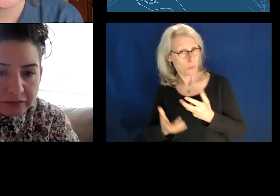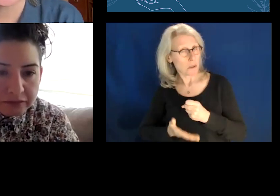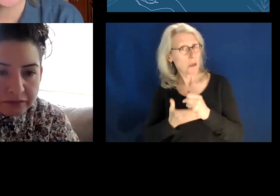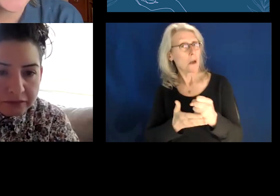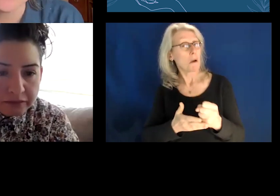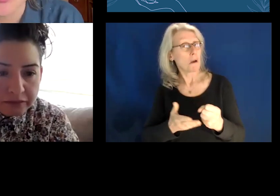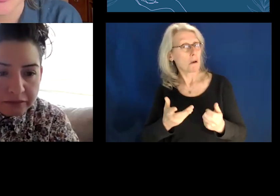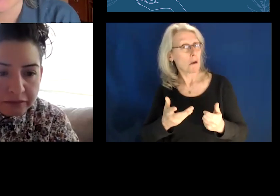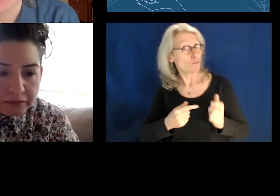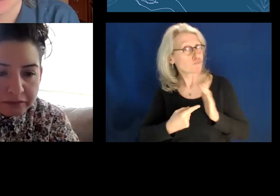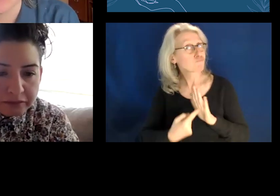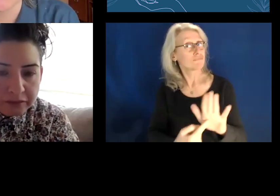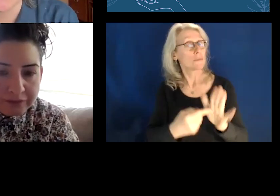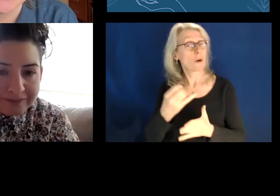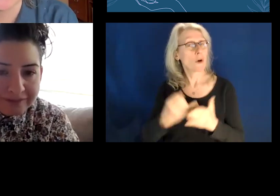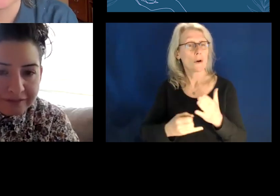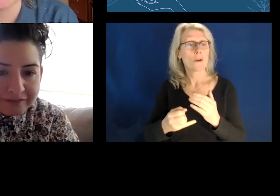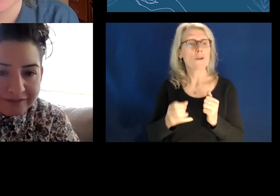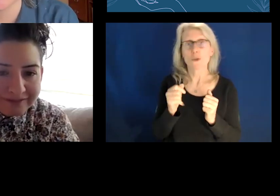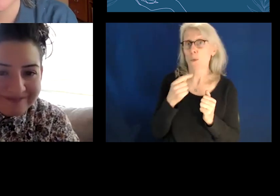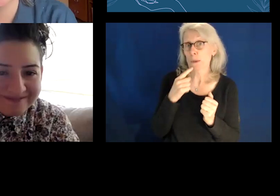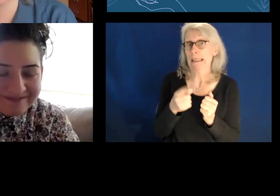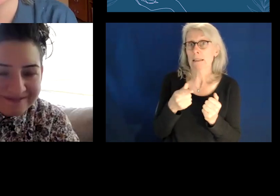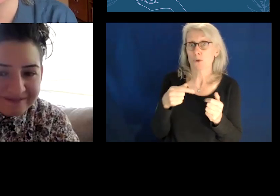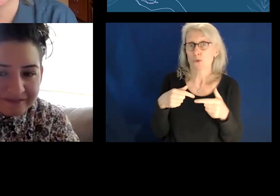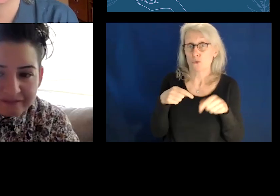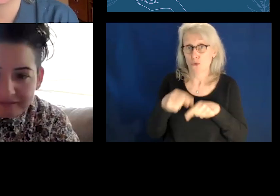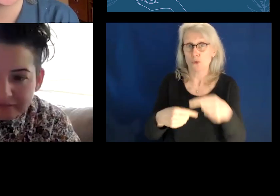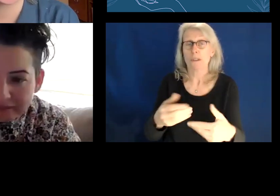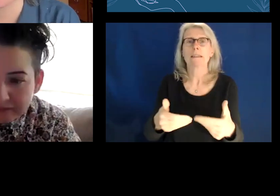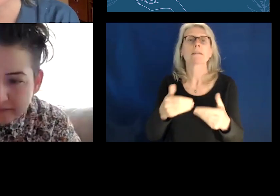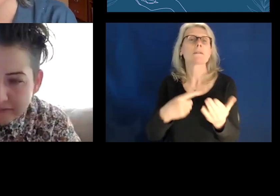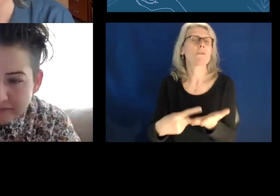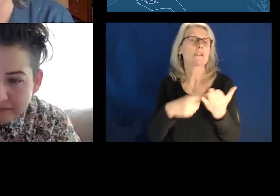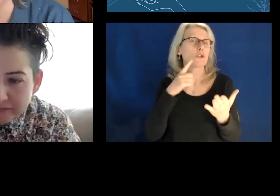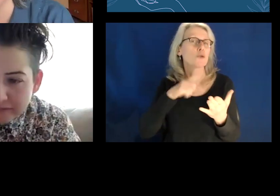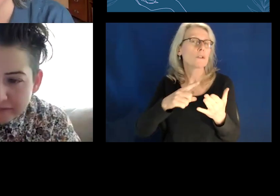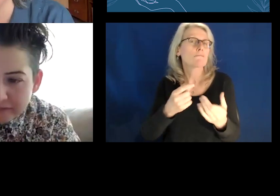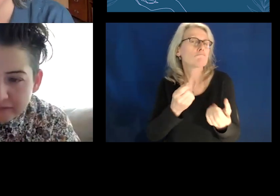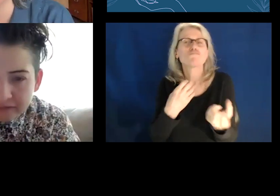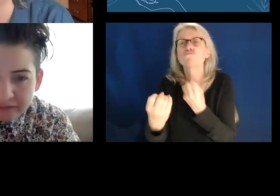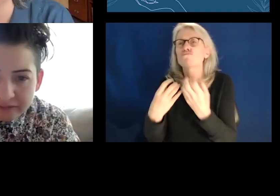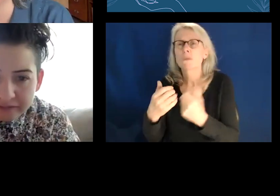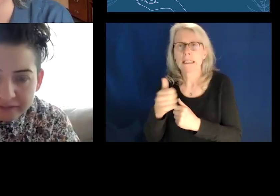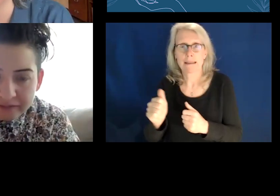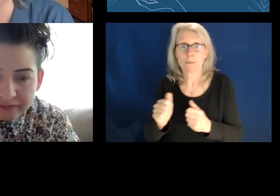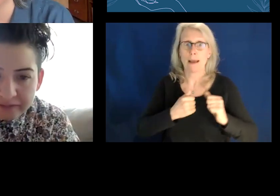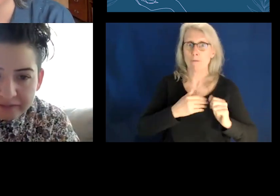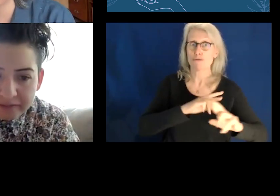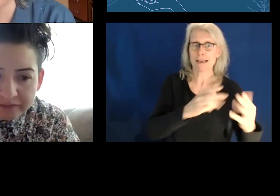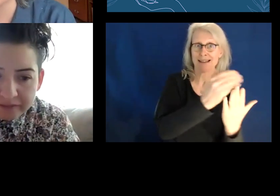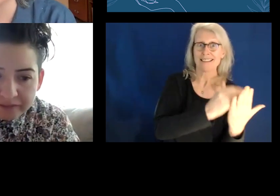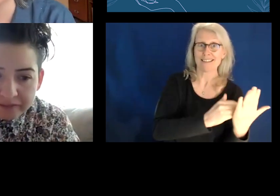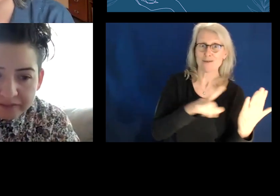to respond to that in any way, shape, or form as we move on. But I'm going to launch us into our questions.